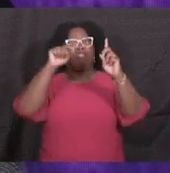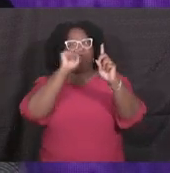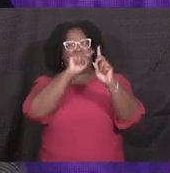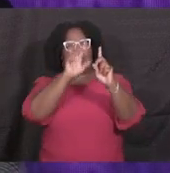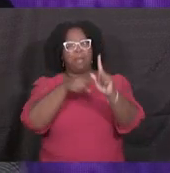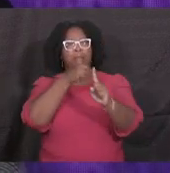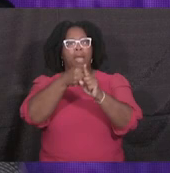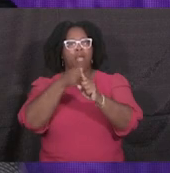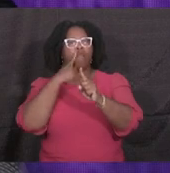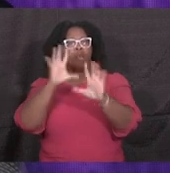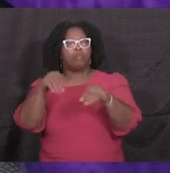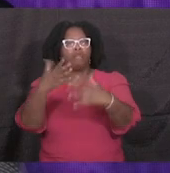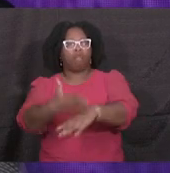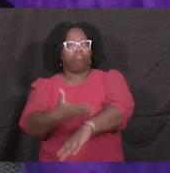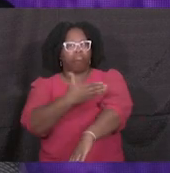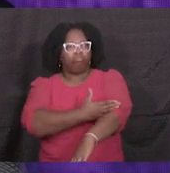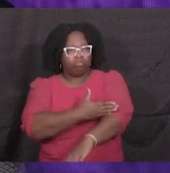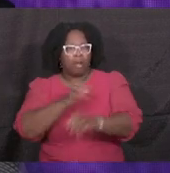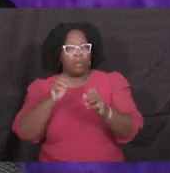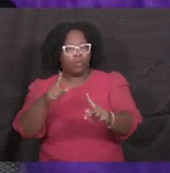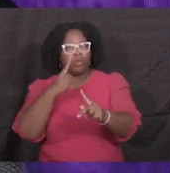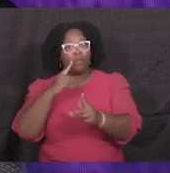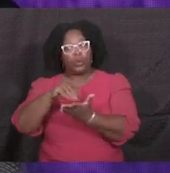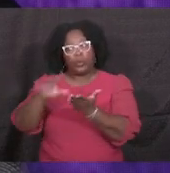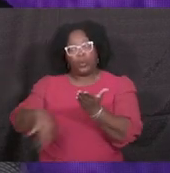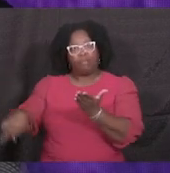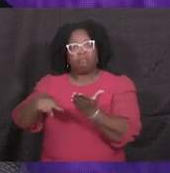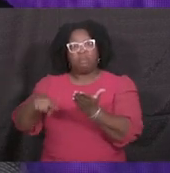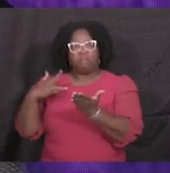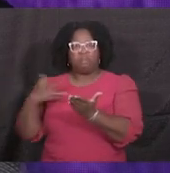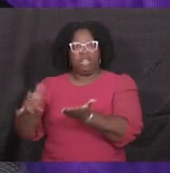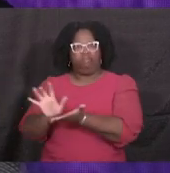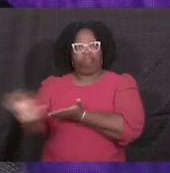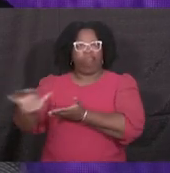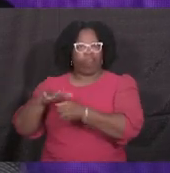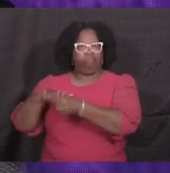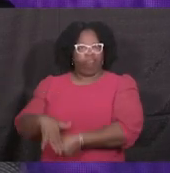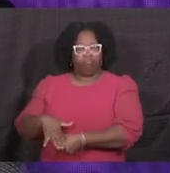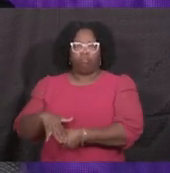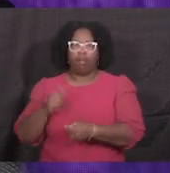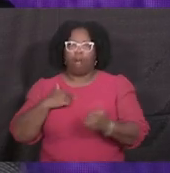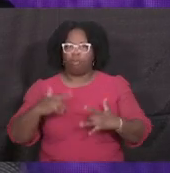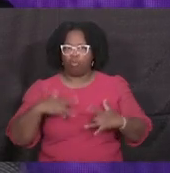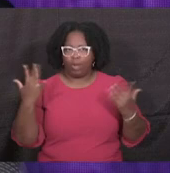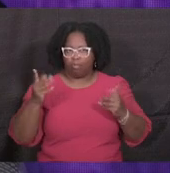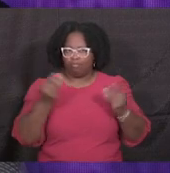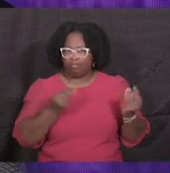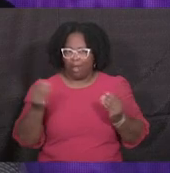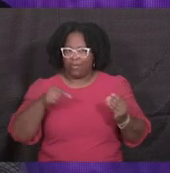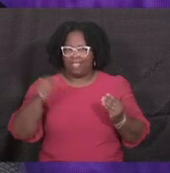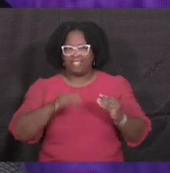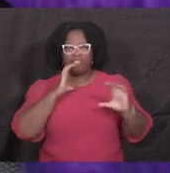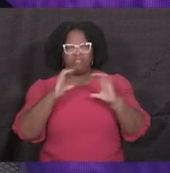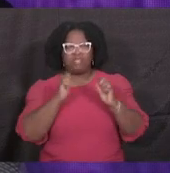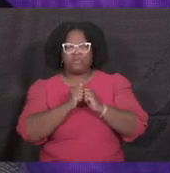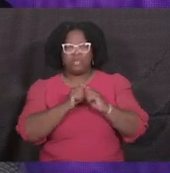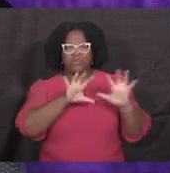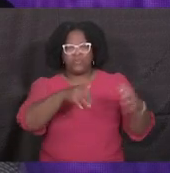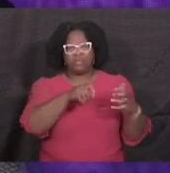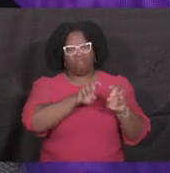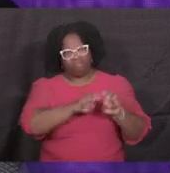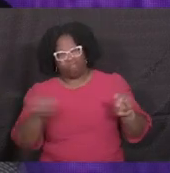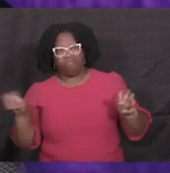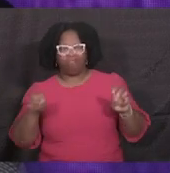increasing opportunities for underrepresented students. I'm so thrilled to be moderating this conversation with a group of really incredible